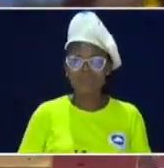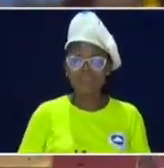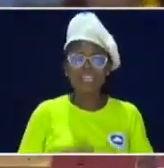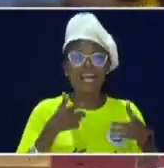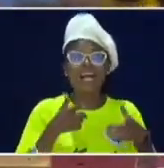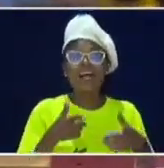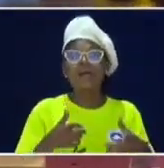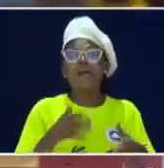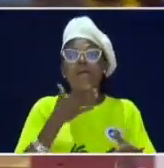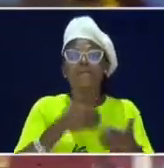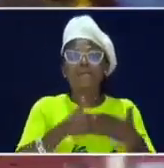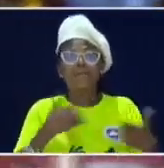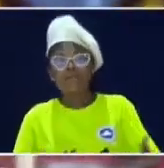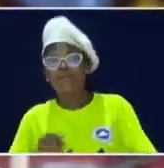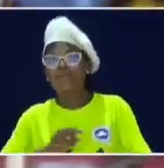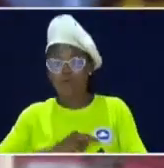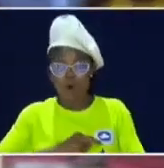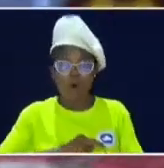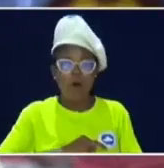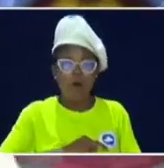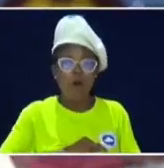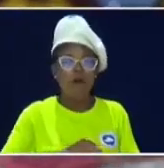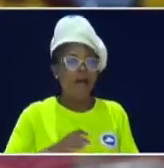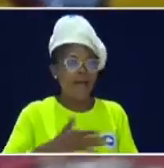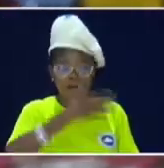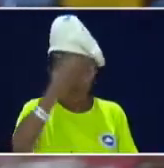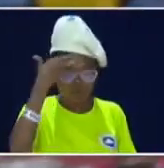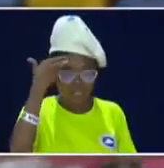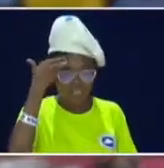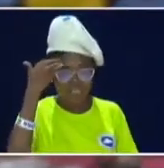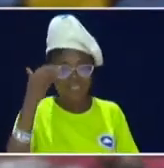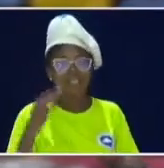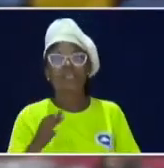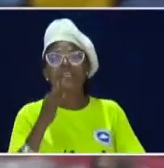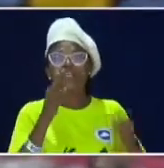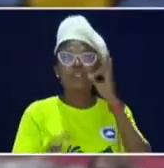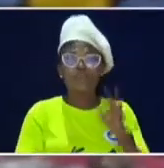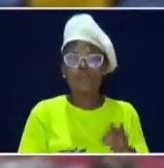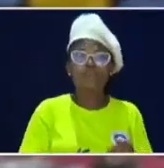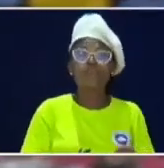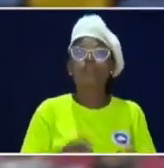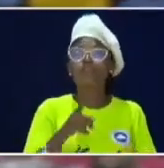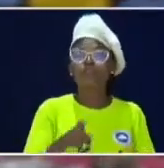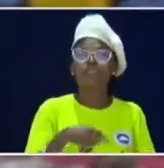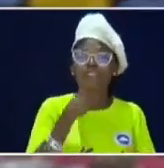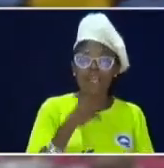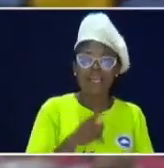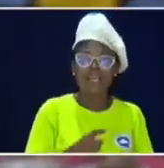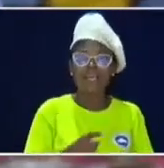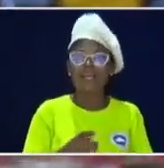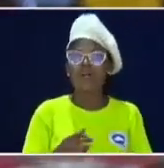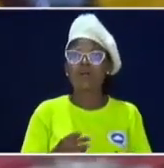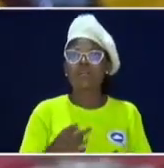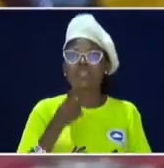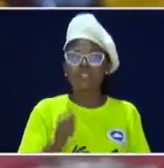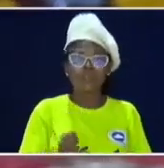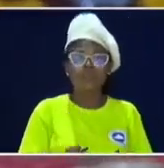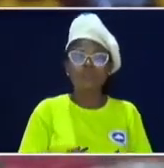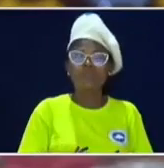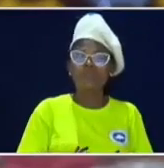Lest I forget, eagles don't just fly, they soar. There's a difference between flying and soaring. They soar.